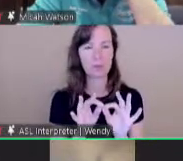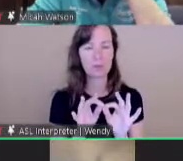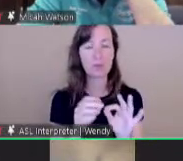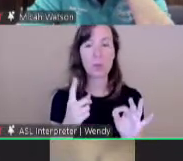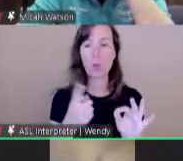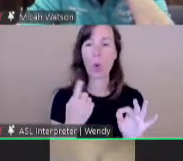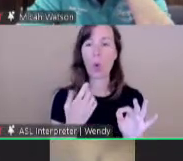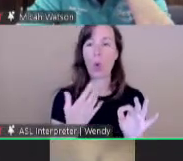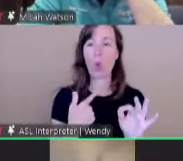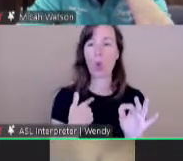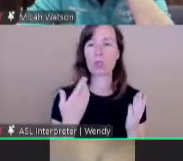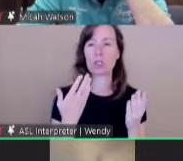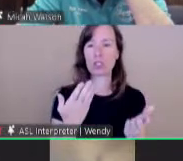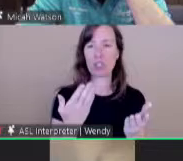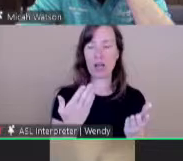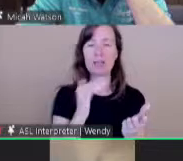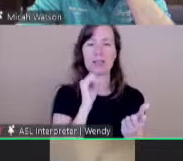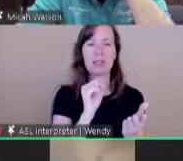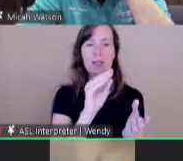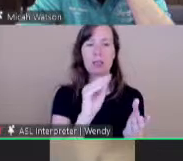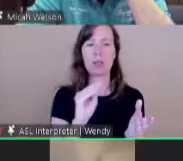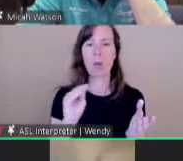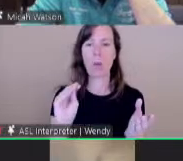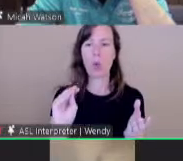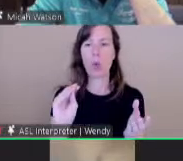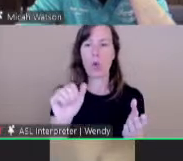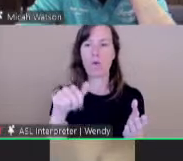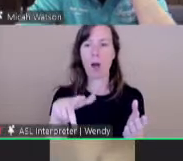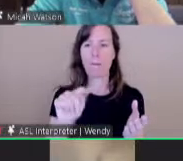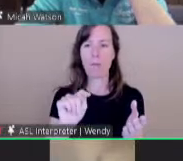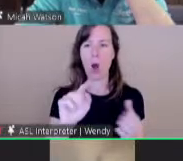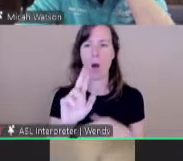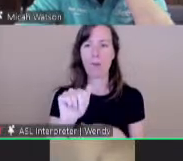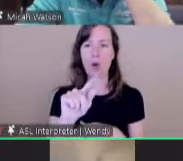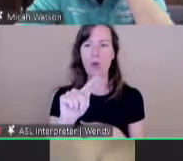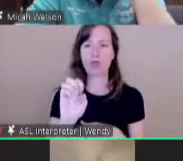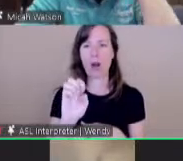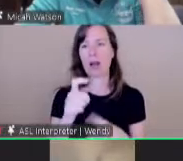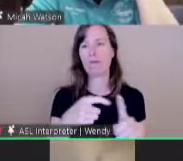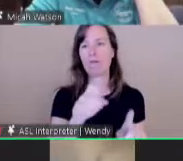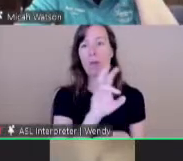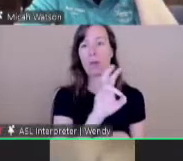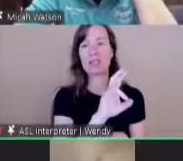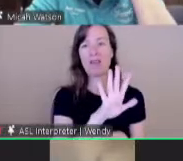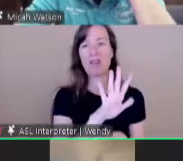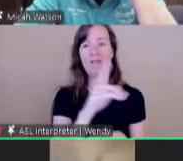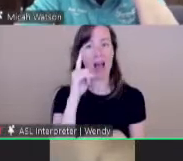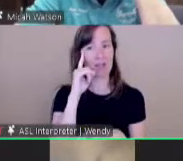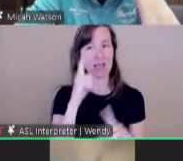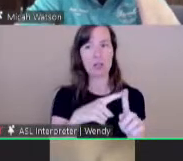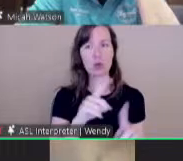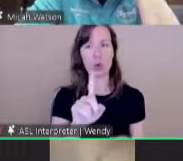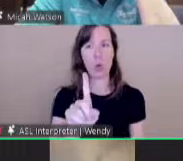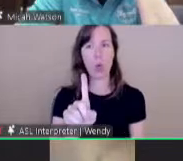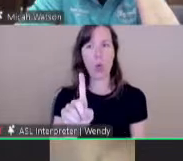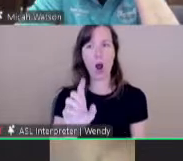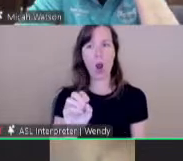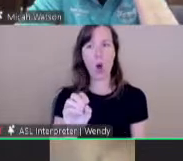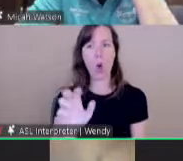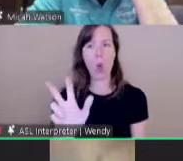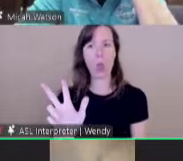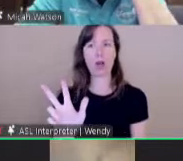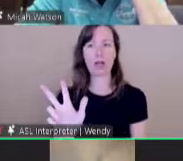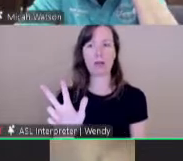that you move the apartment rate from 75 cents to $1.03. So where